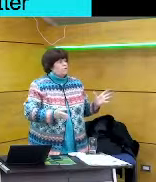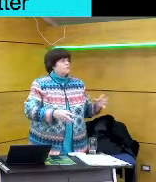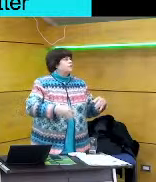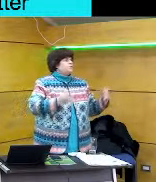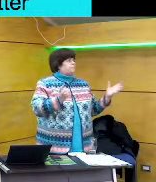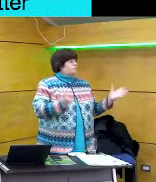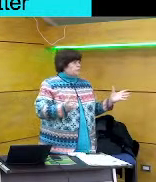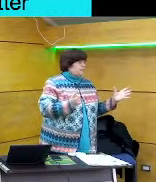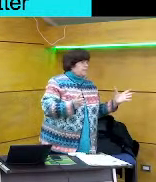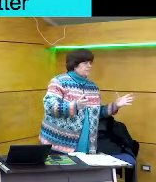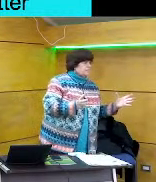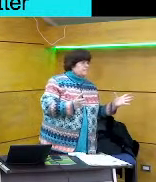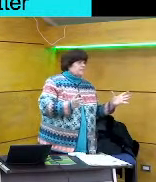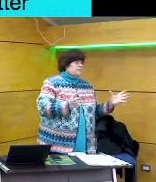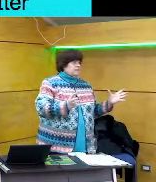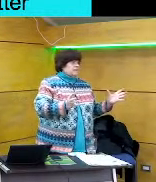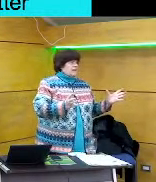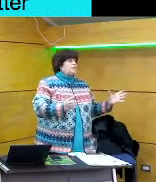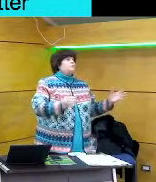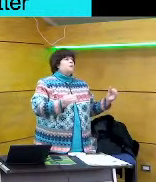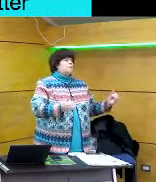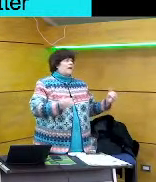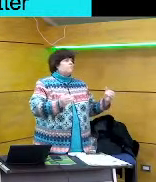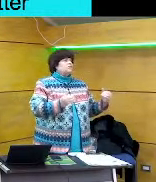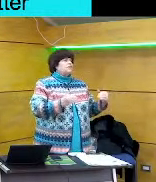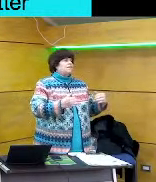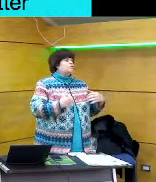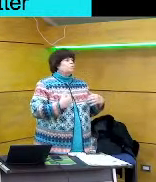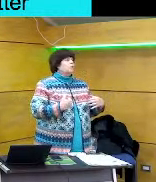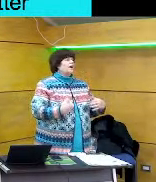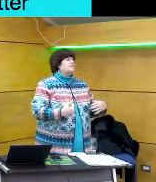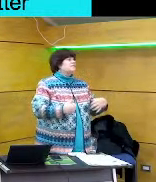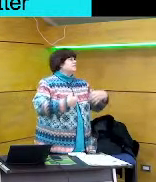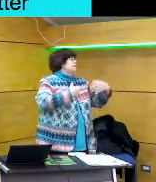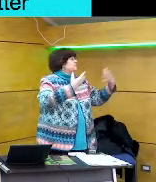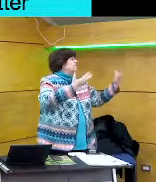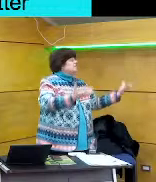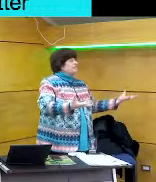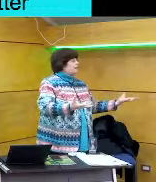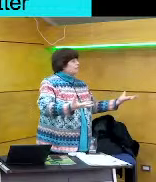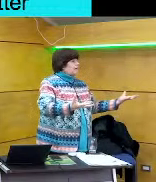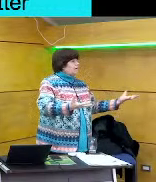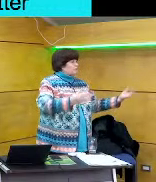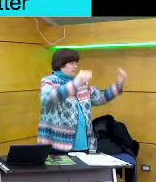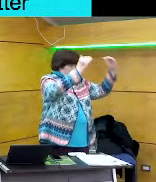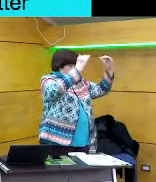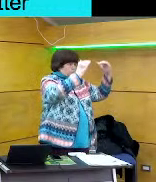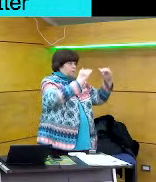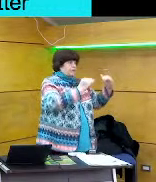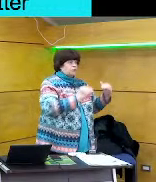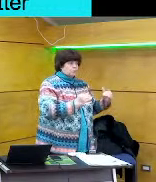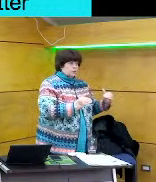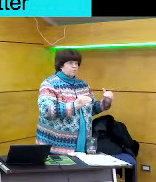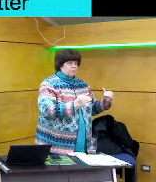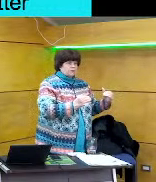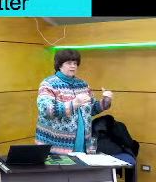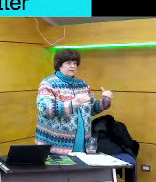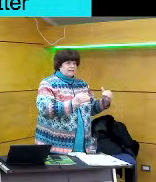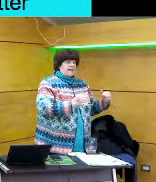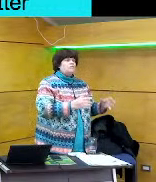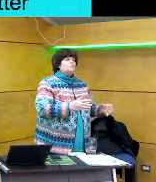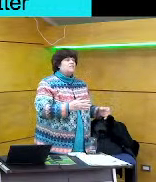of 30, 40 kids, and you don't have a chance to practice saying things out loud, even within your